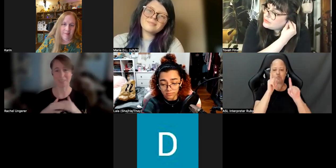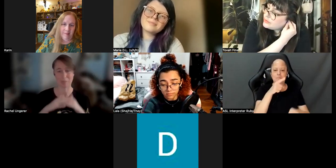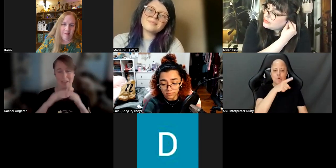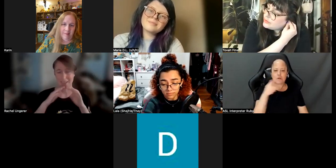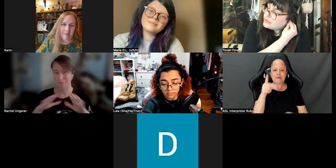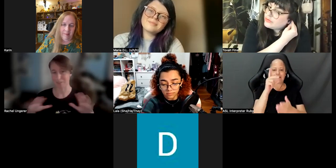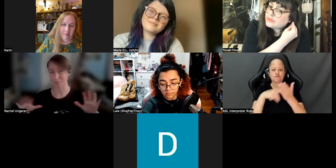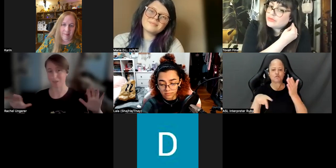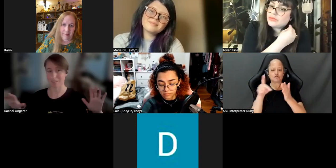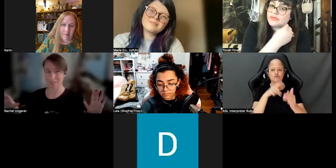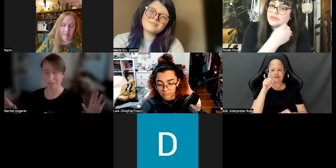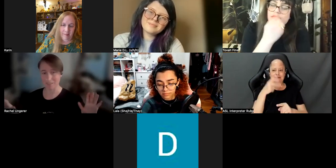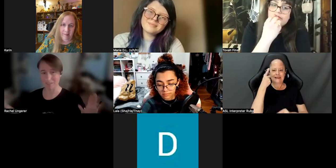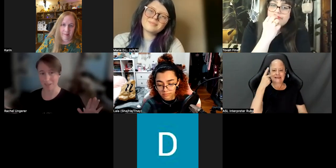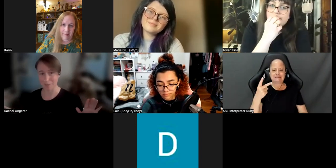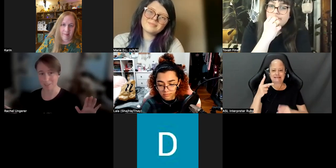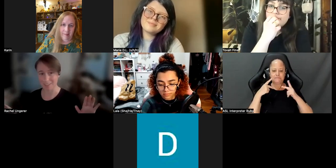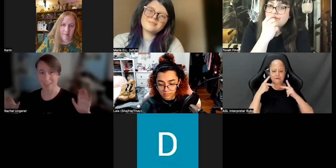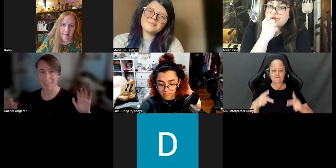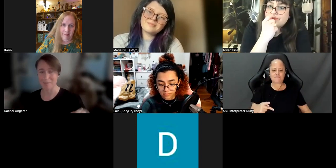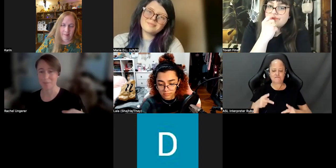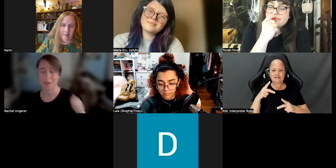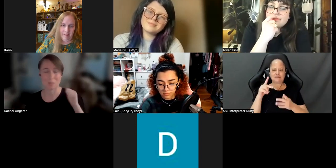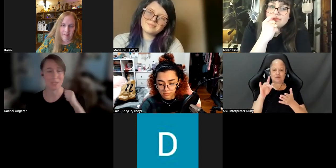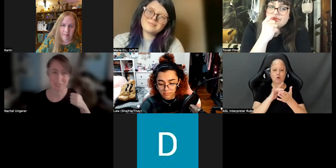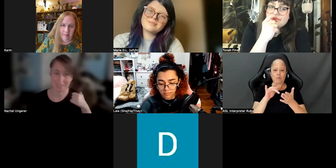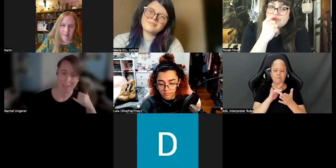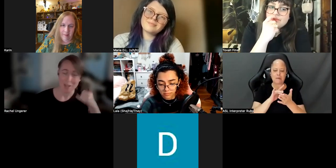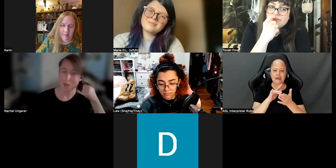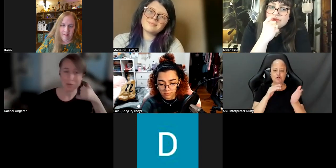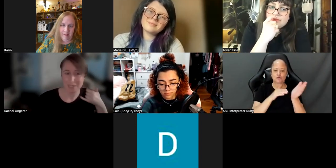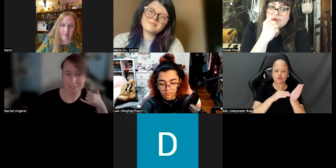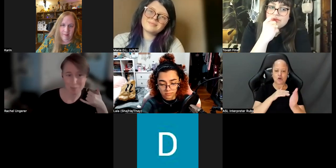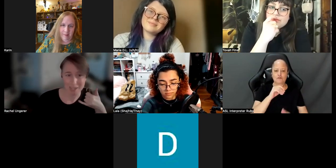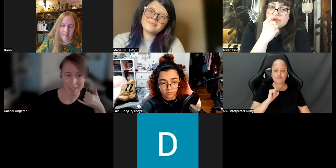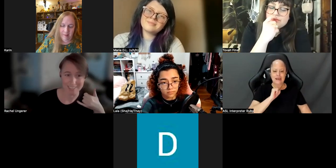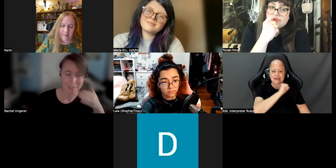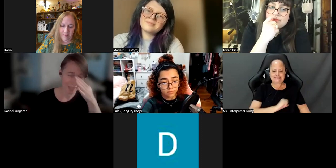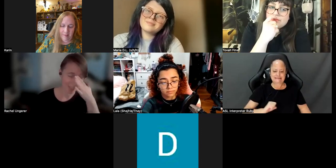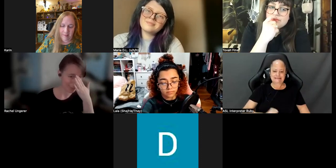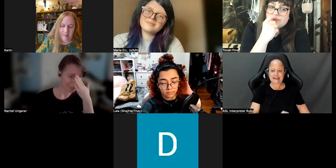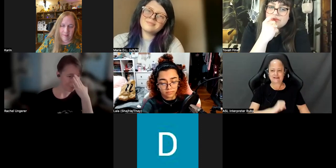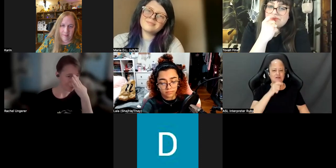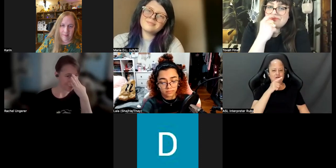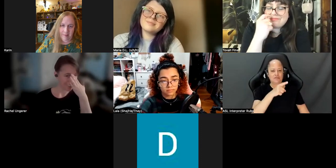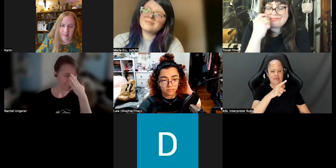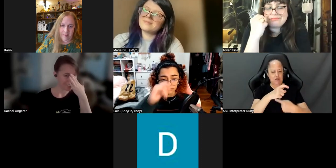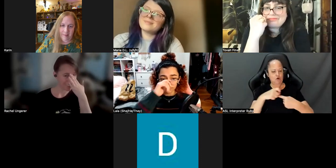I cannot be seen by any physical medicine doctor at Stanford, and them calling me up to say, you aren't being discriminated against. I'm